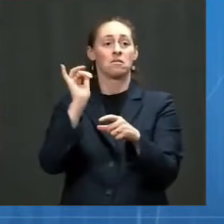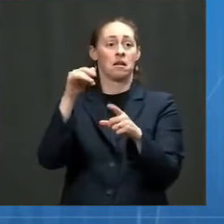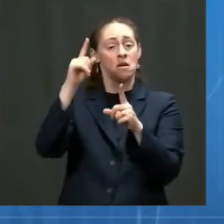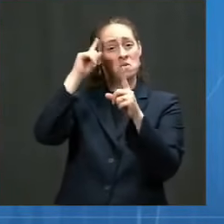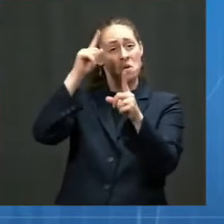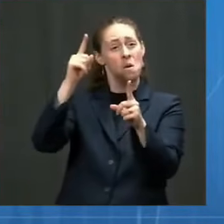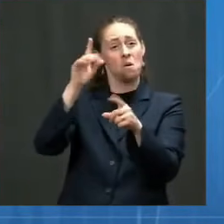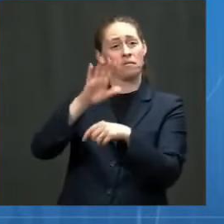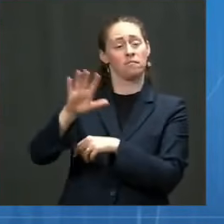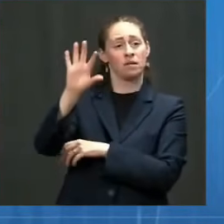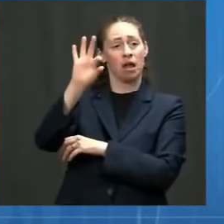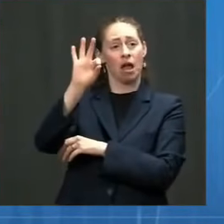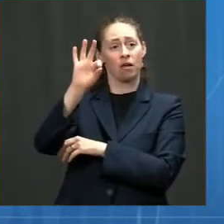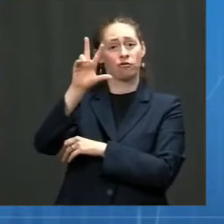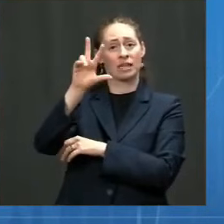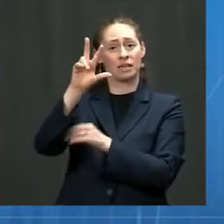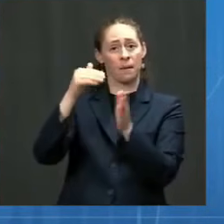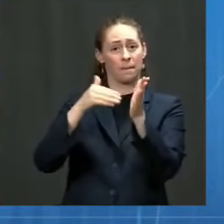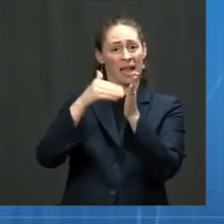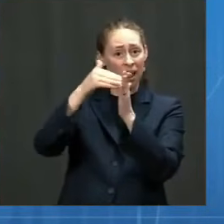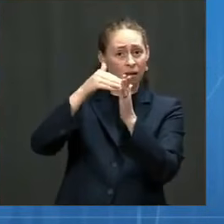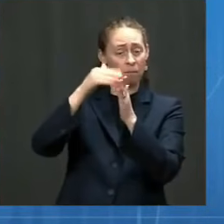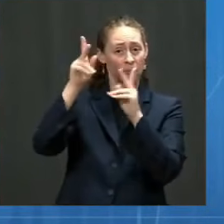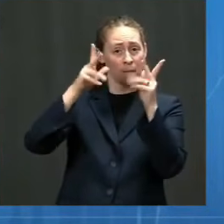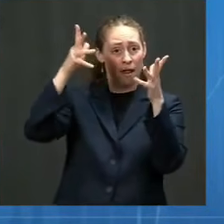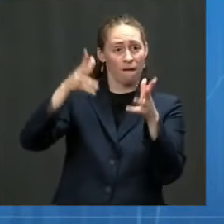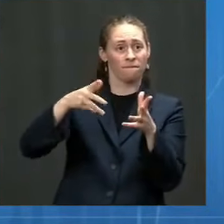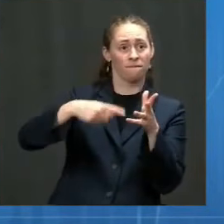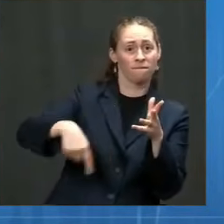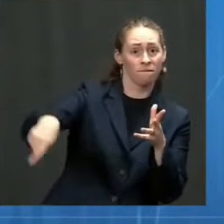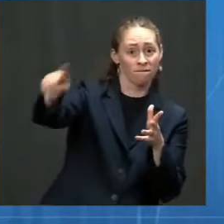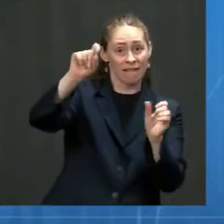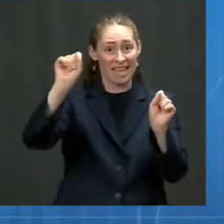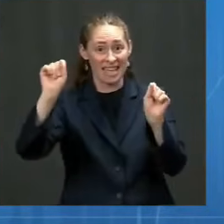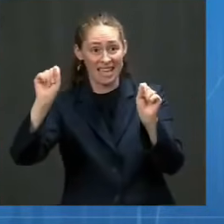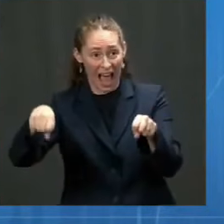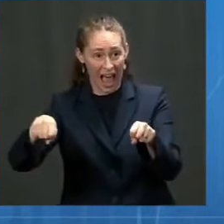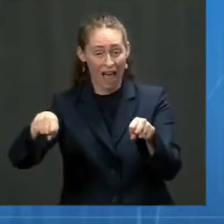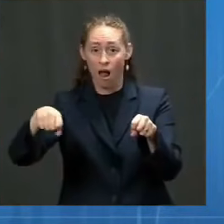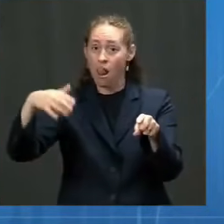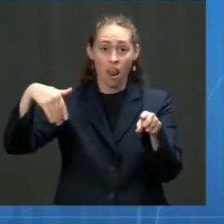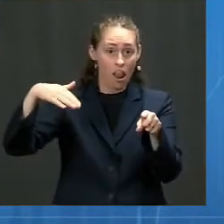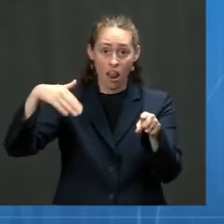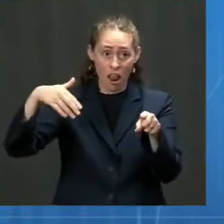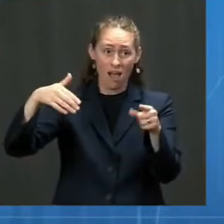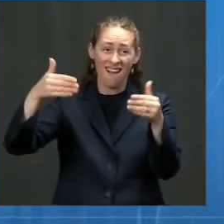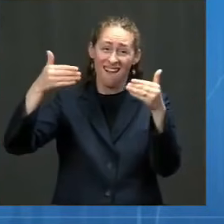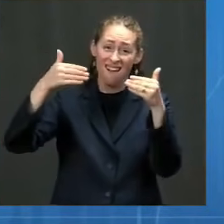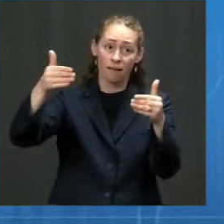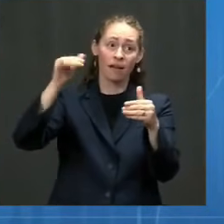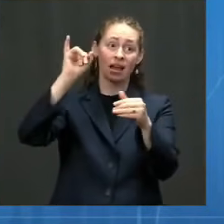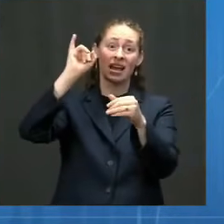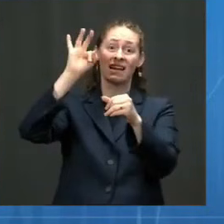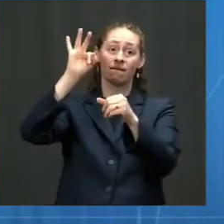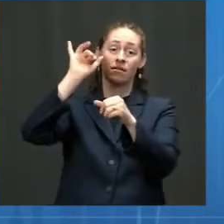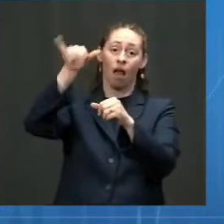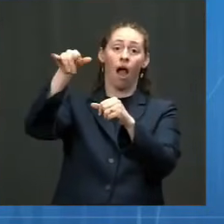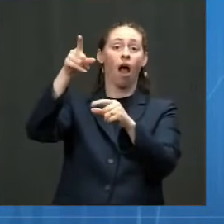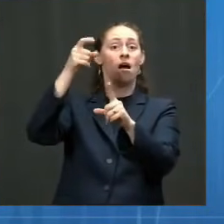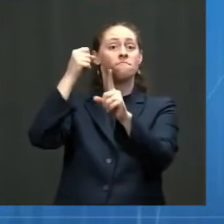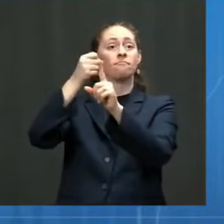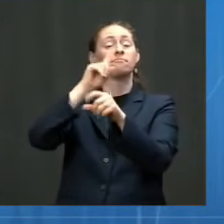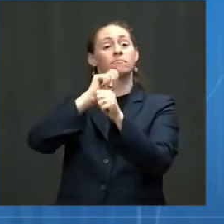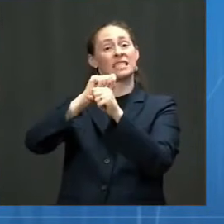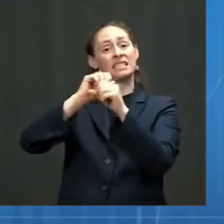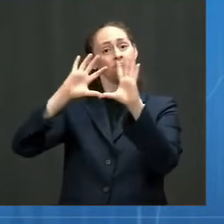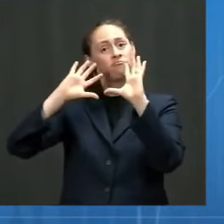people who are eligible for vaccinations who have not been vaccinated, if we do that in the immediate, intermediate,